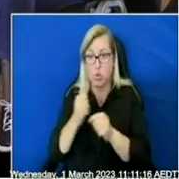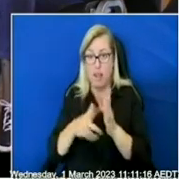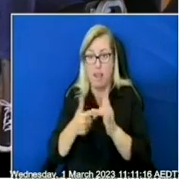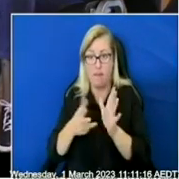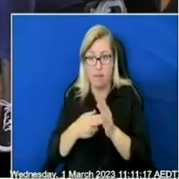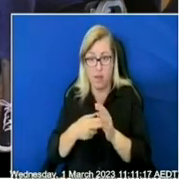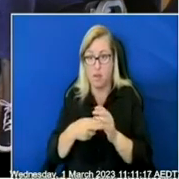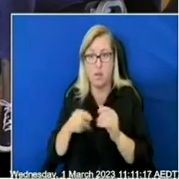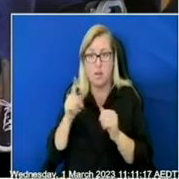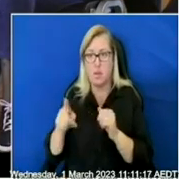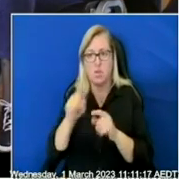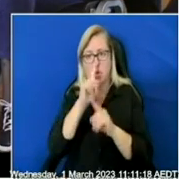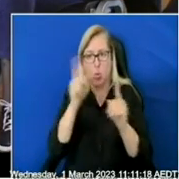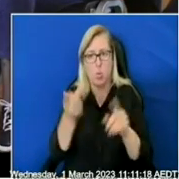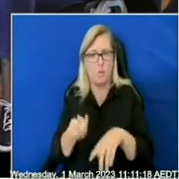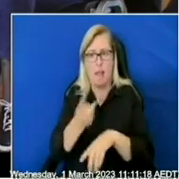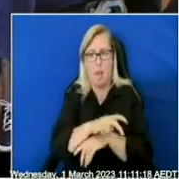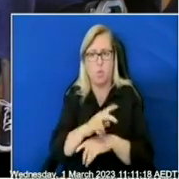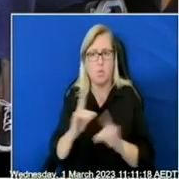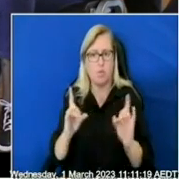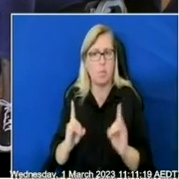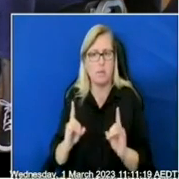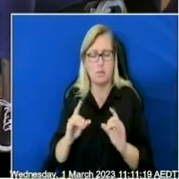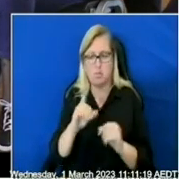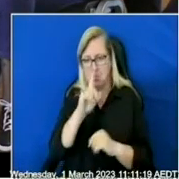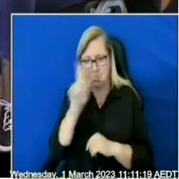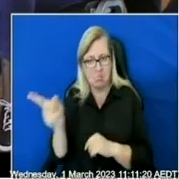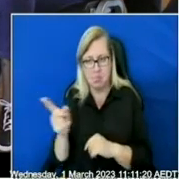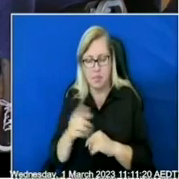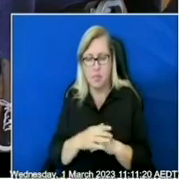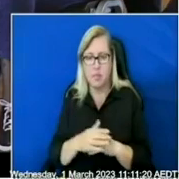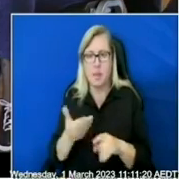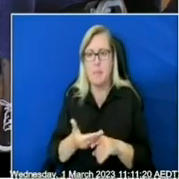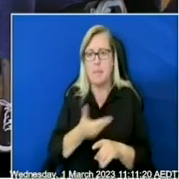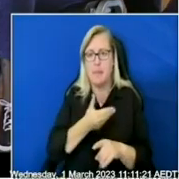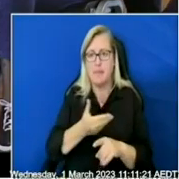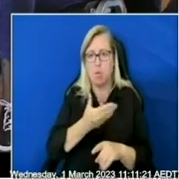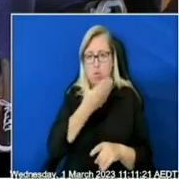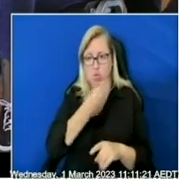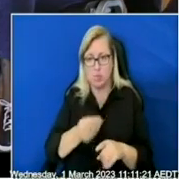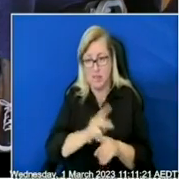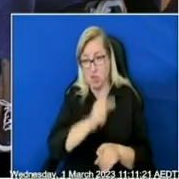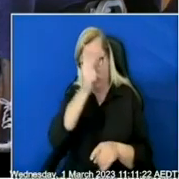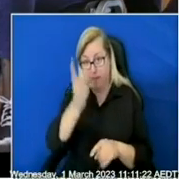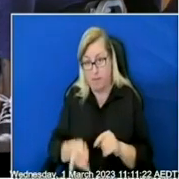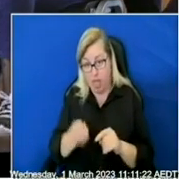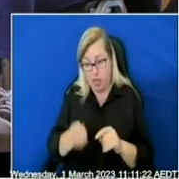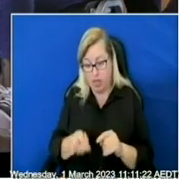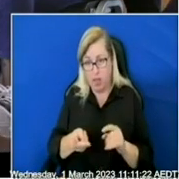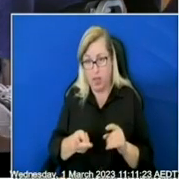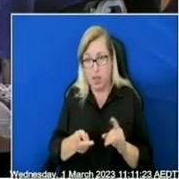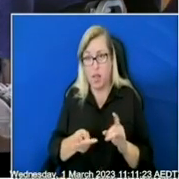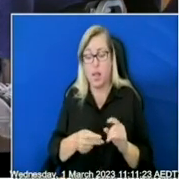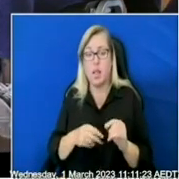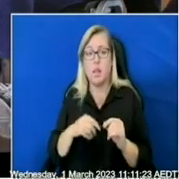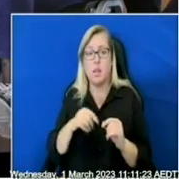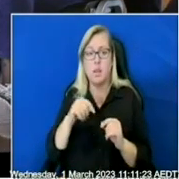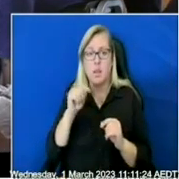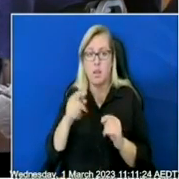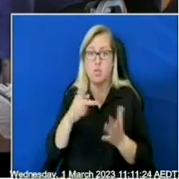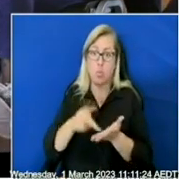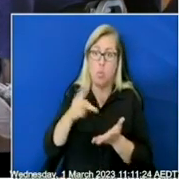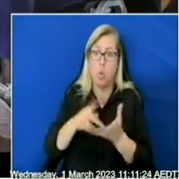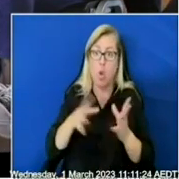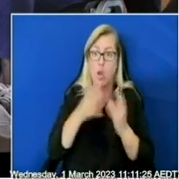She, just before Christmas, she fell out of bed. And sometimes she was walking and everything before that, but